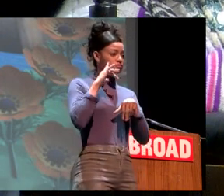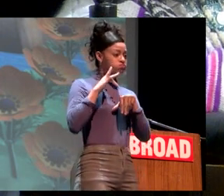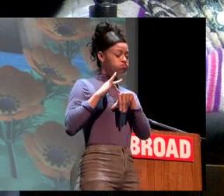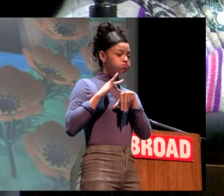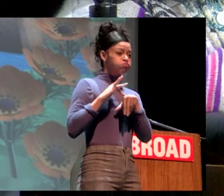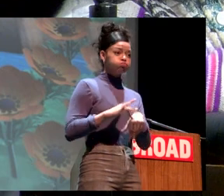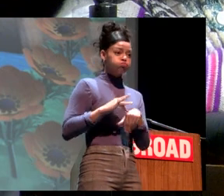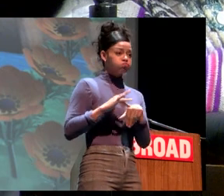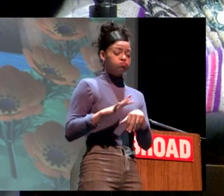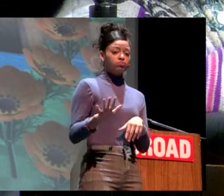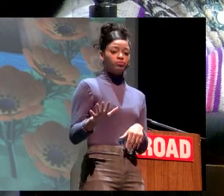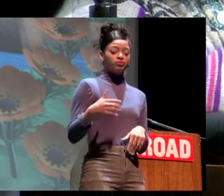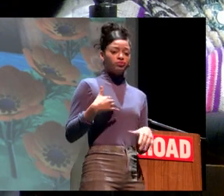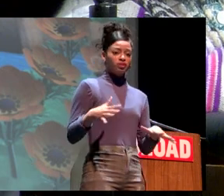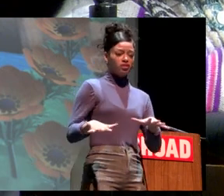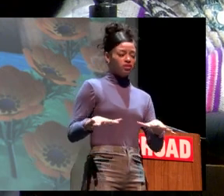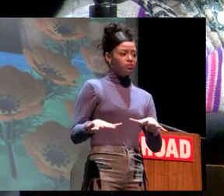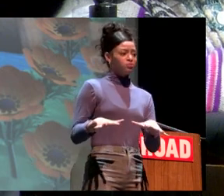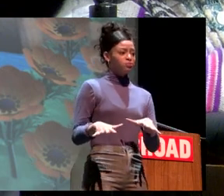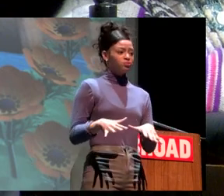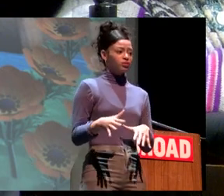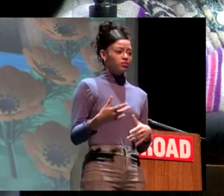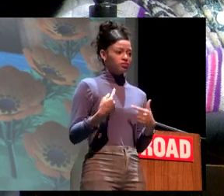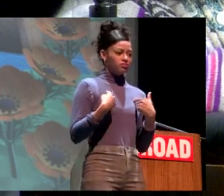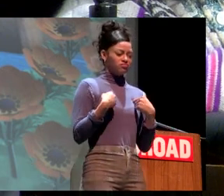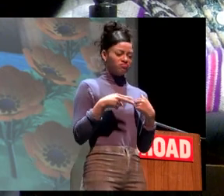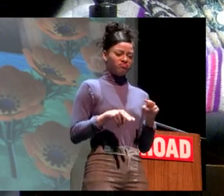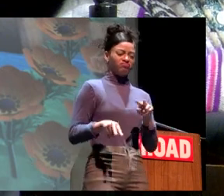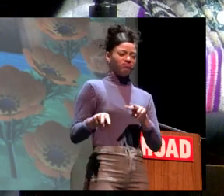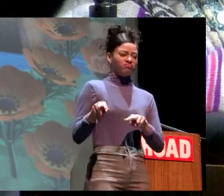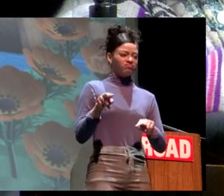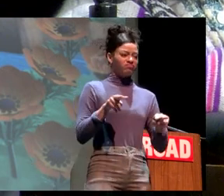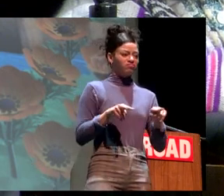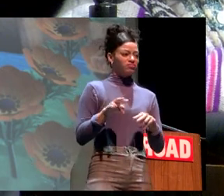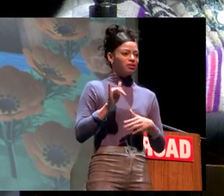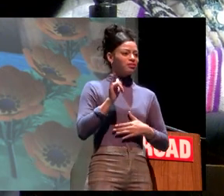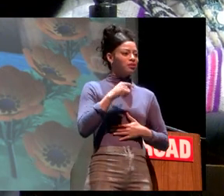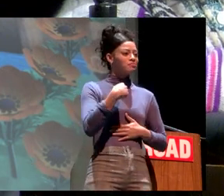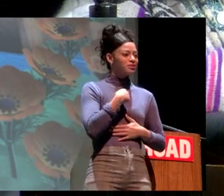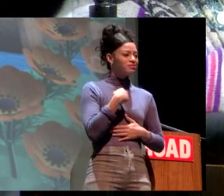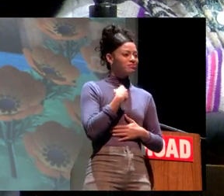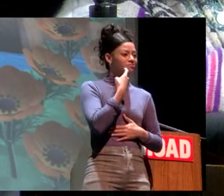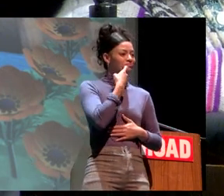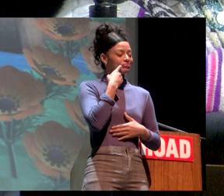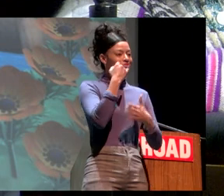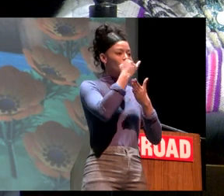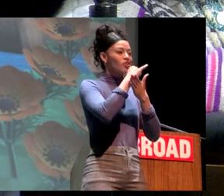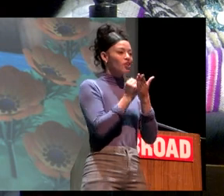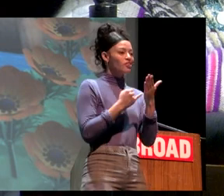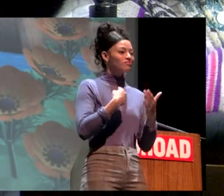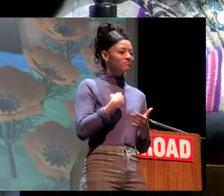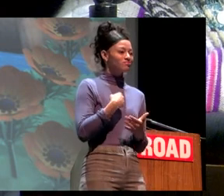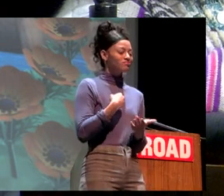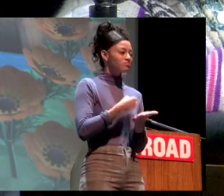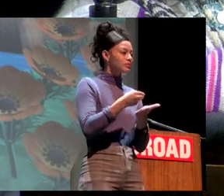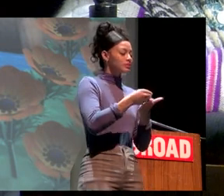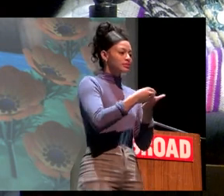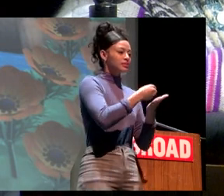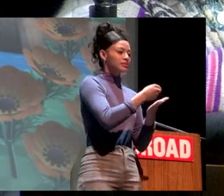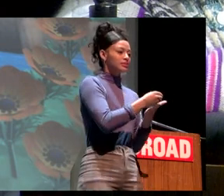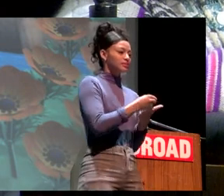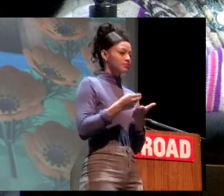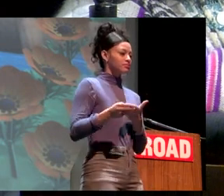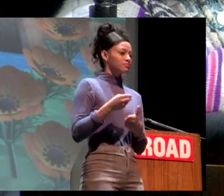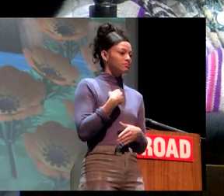because I became addicted to buying artworks. And there was a moment when I was really buying artworks even though my company was almost